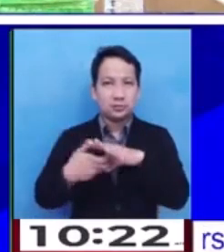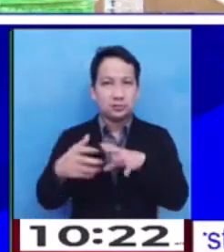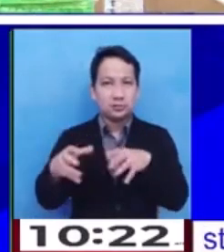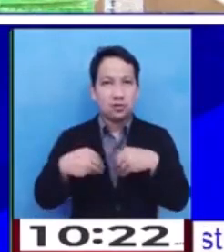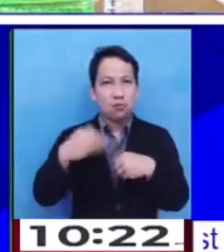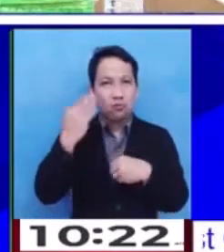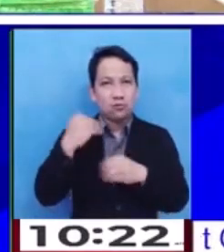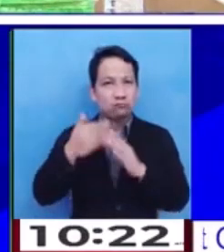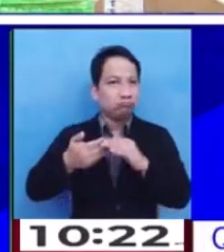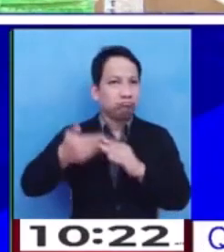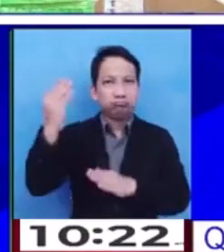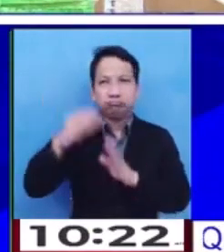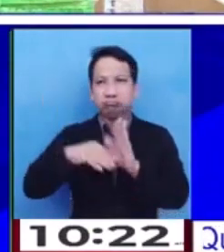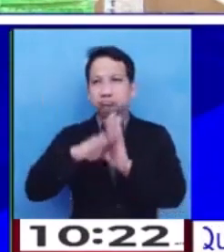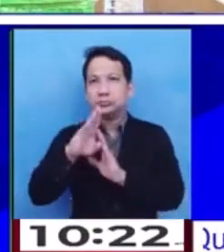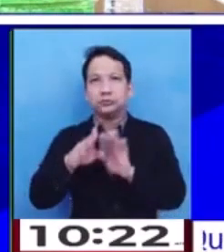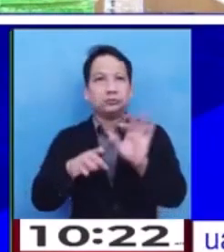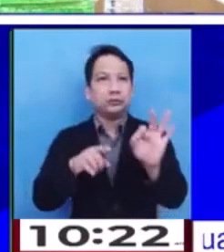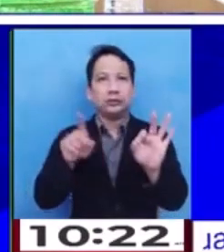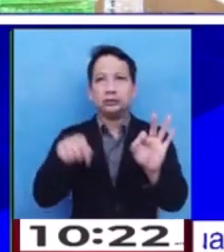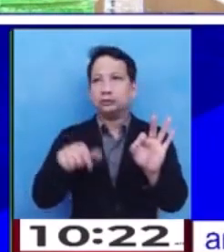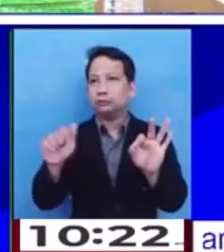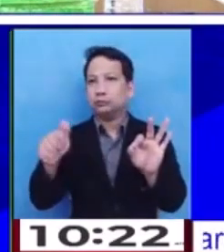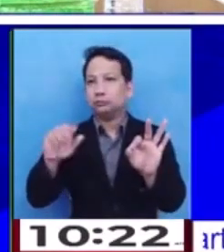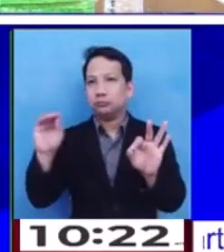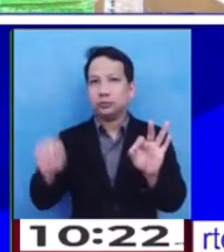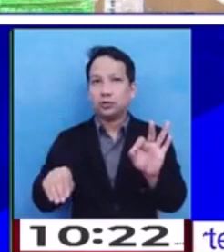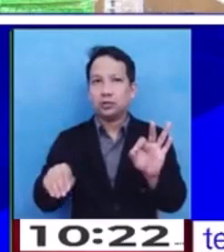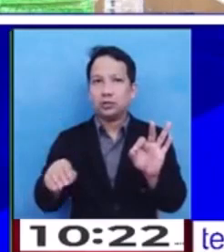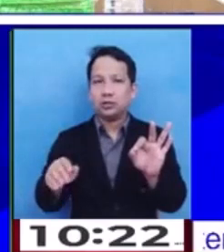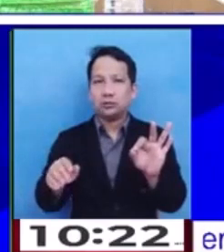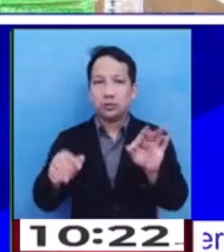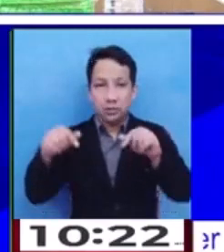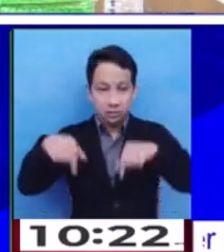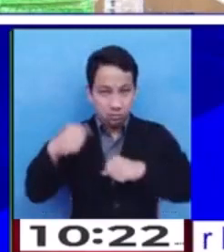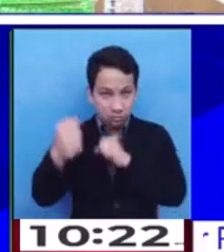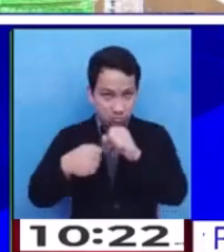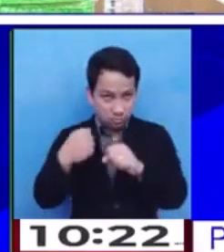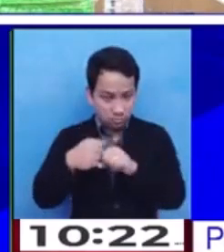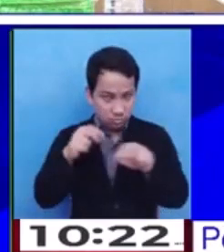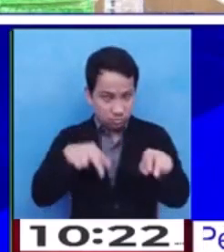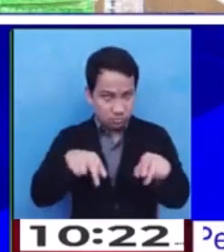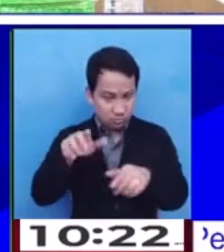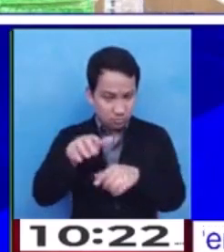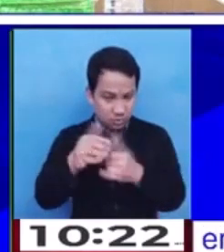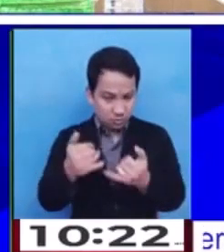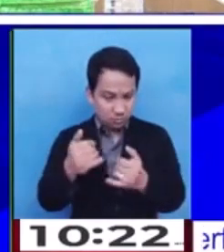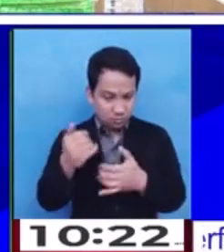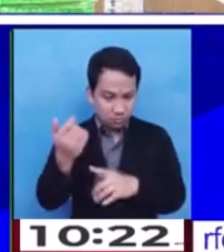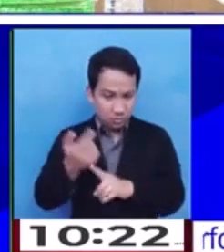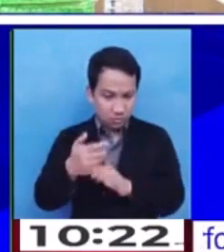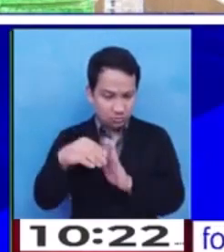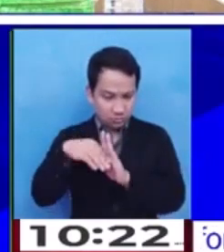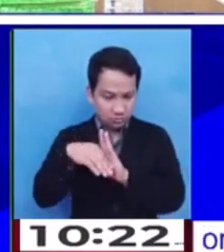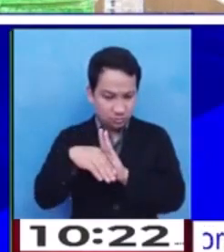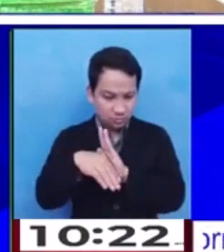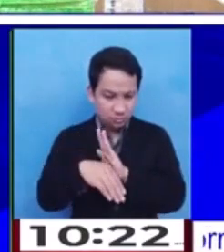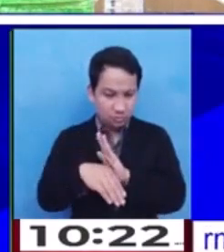growing at around between 9 and 10%. But in this quarter, we've noticed a slowdown, down to